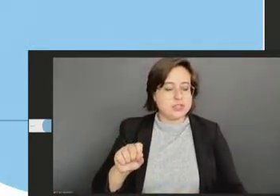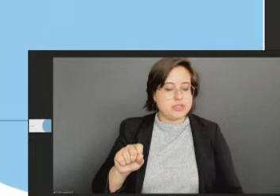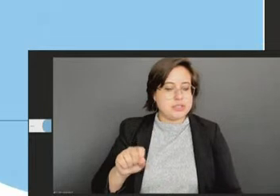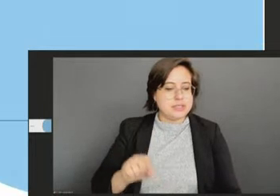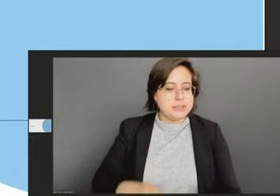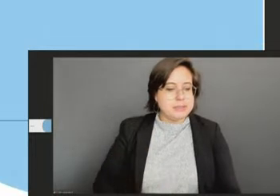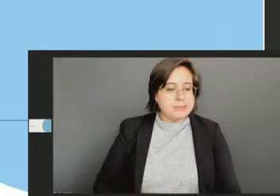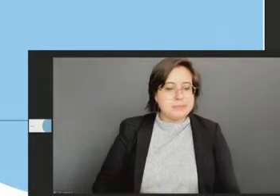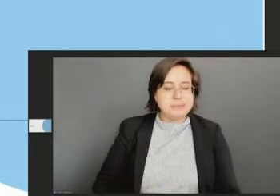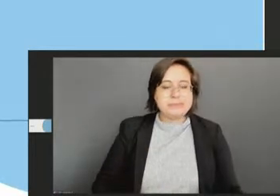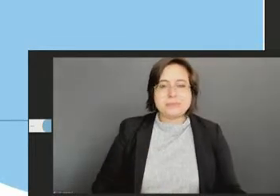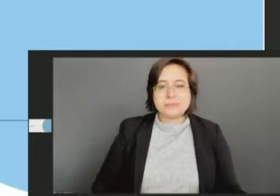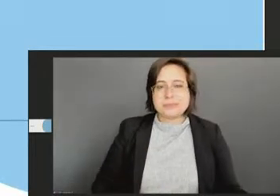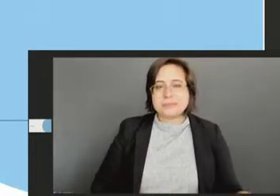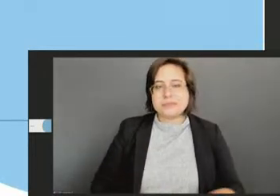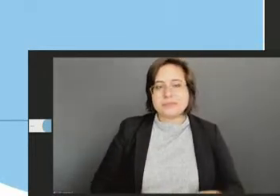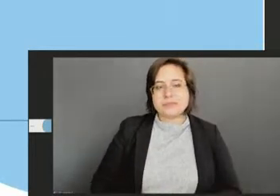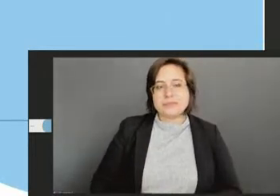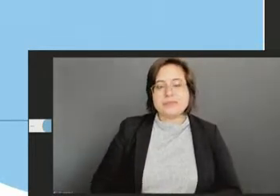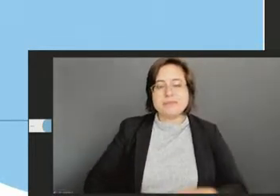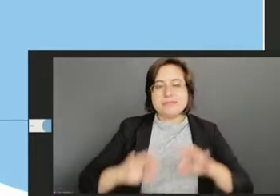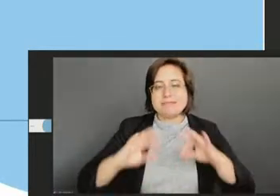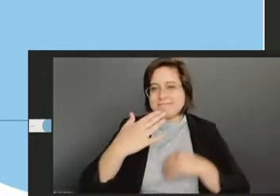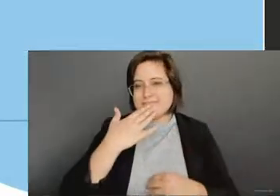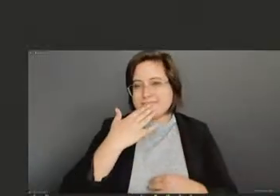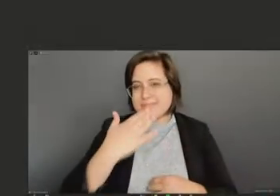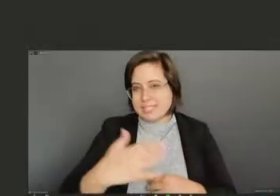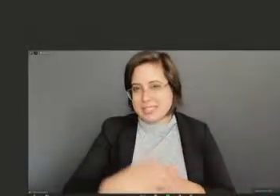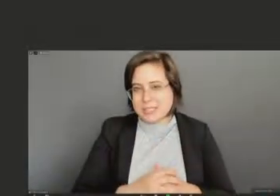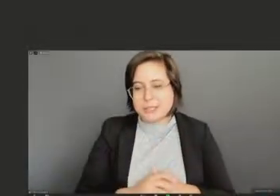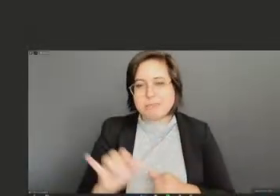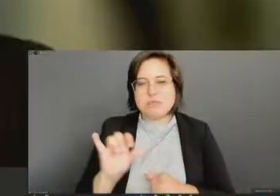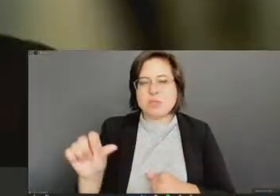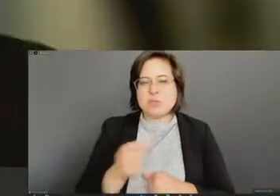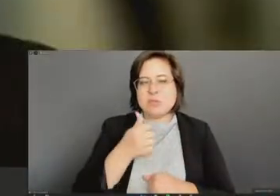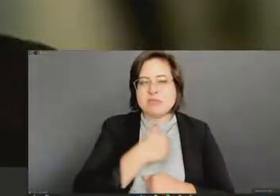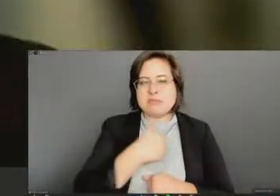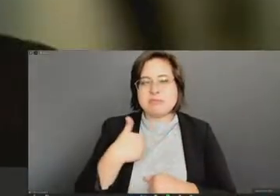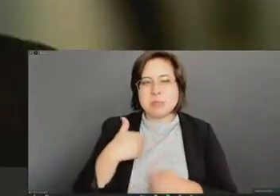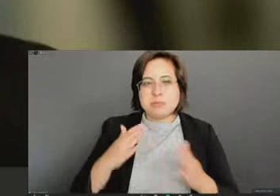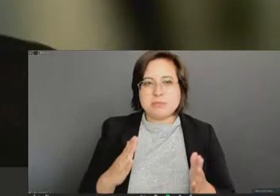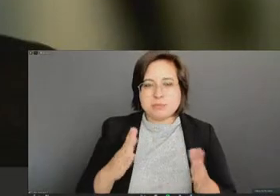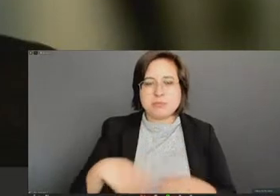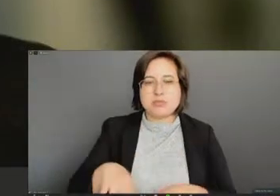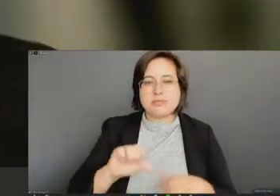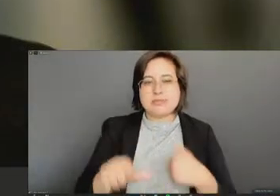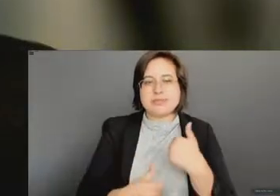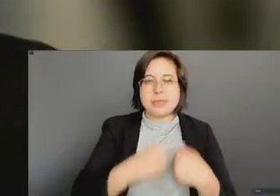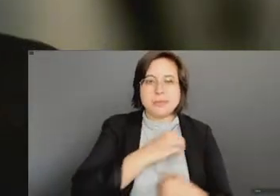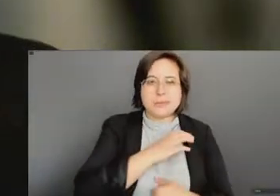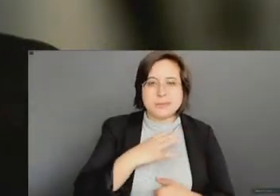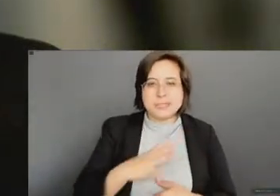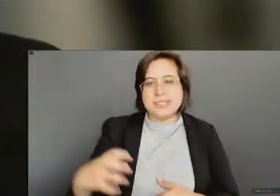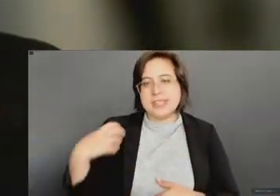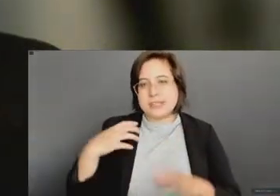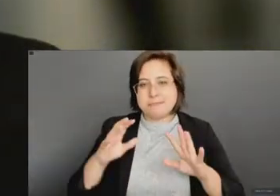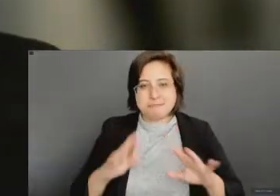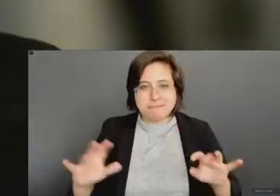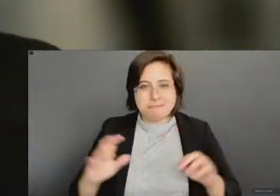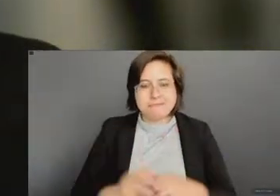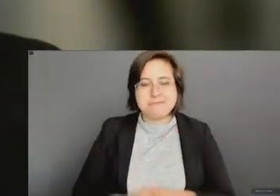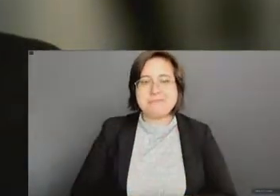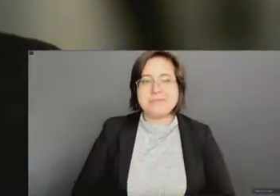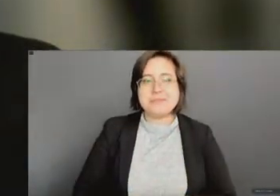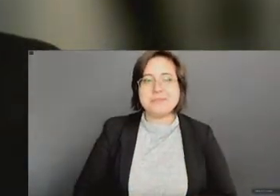Thank you, Dr. Caldoun. Thank you to the other members of the subcommittee. And again, thank you, Madam Chair, and all our presenters. I